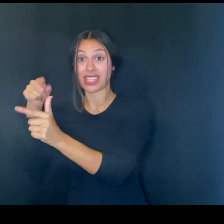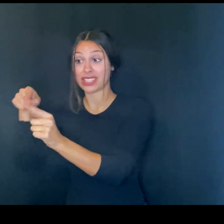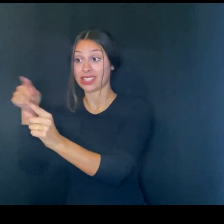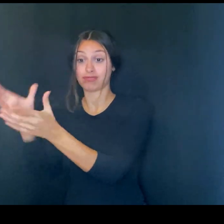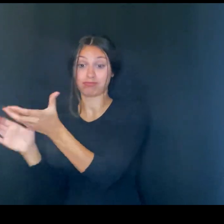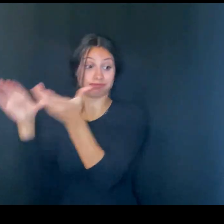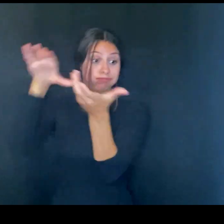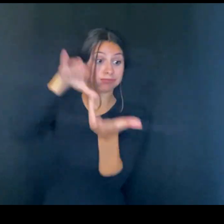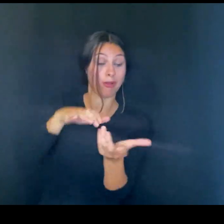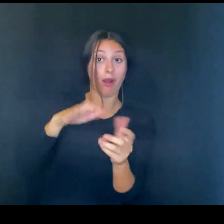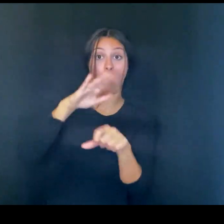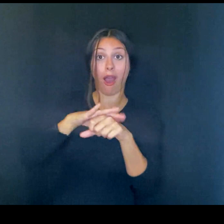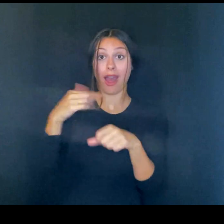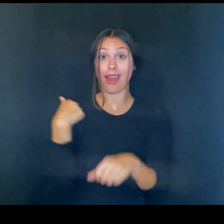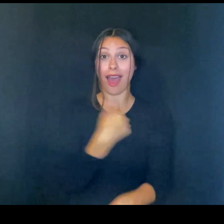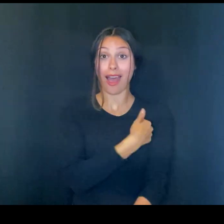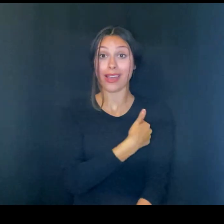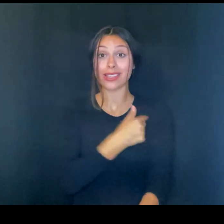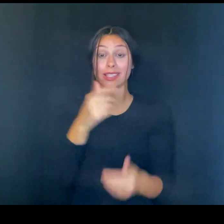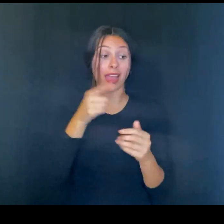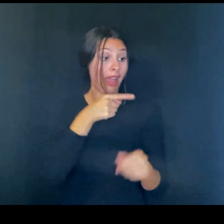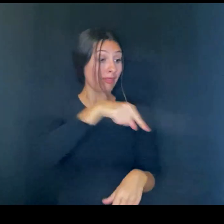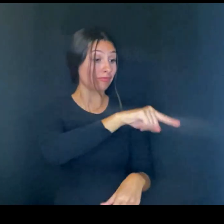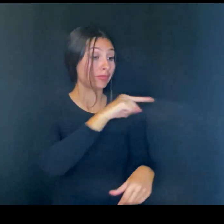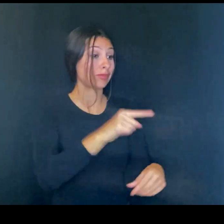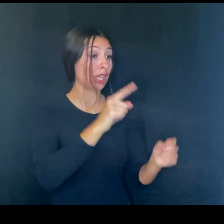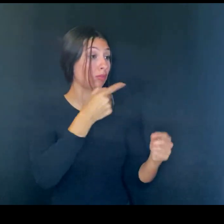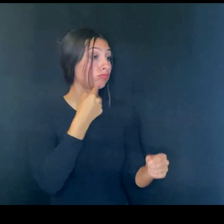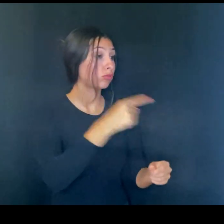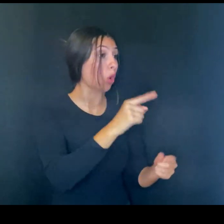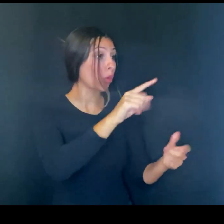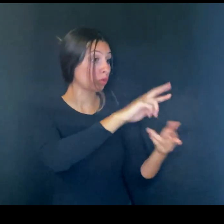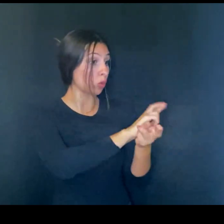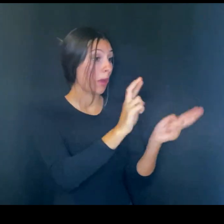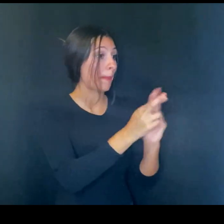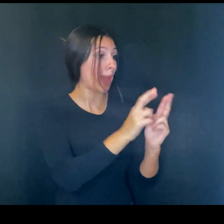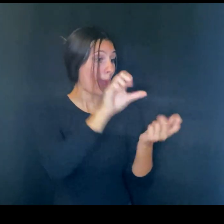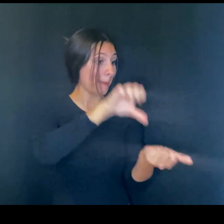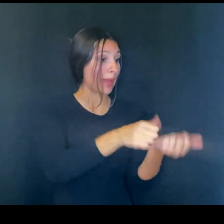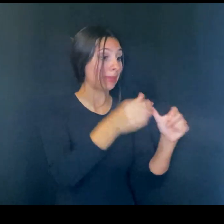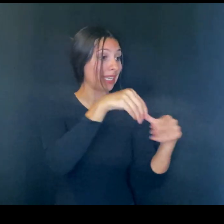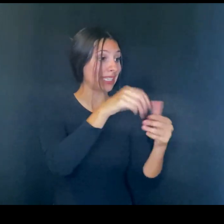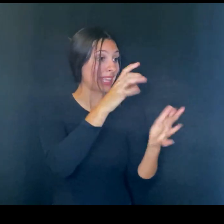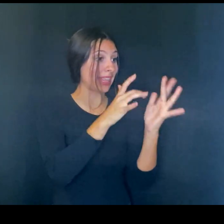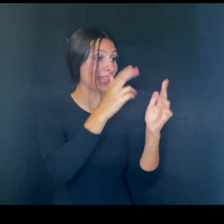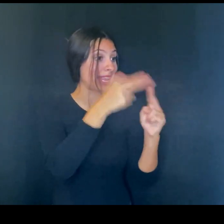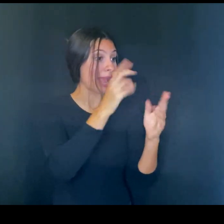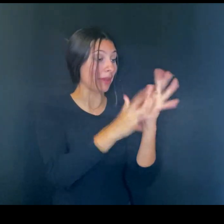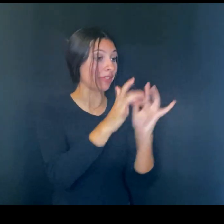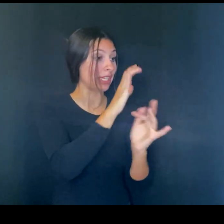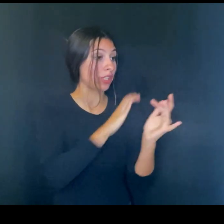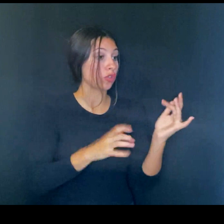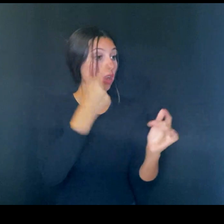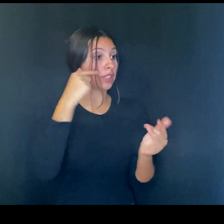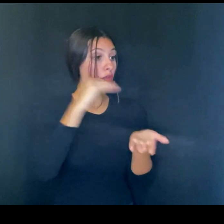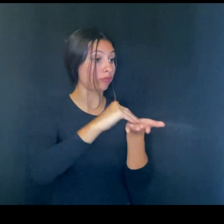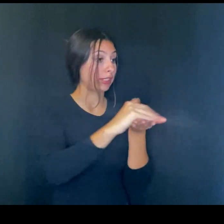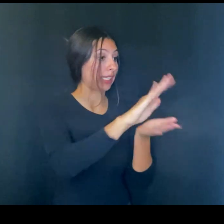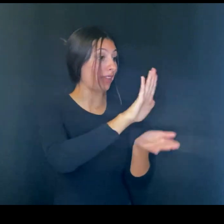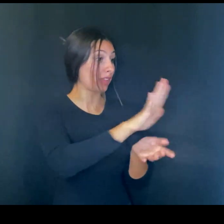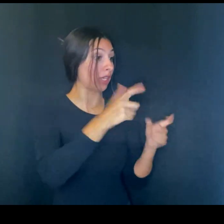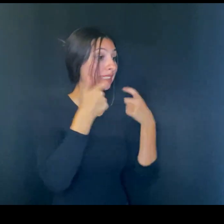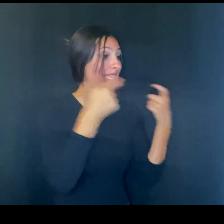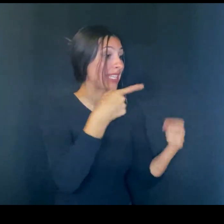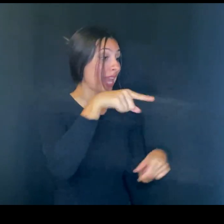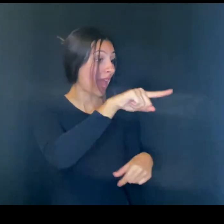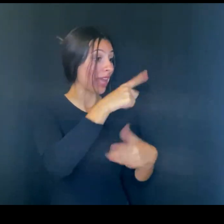us. The crowds were told to repent and be baptized in the name of Jesus Christ for the forgiveness of sins, and they